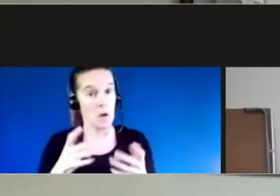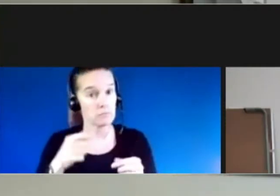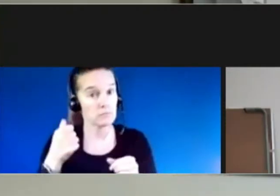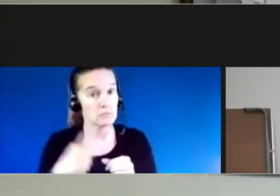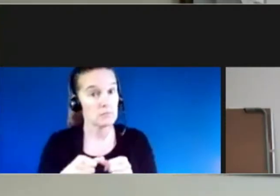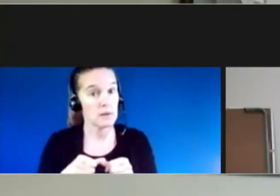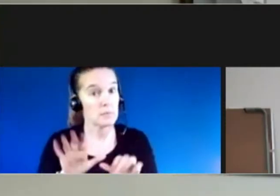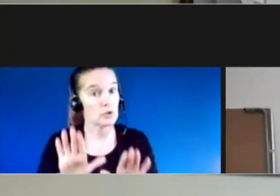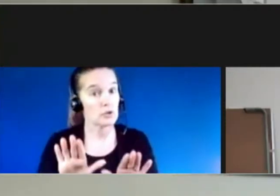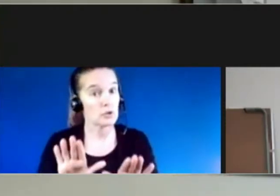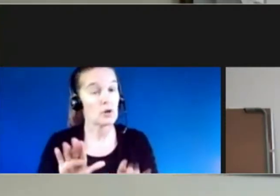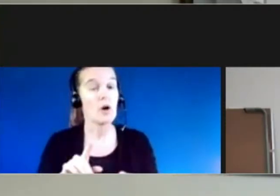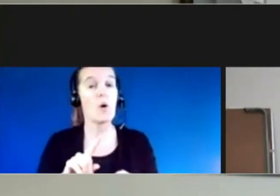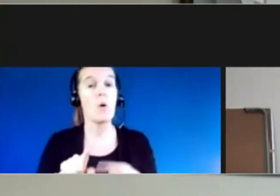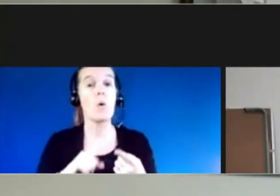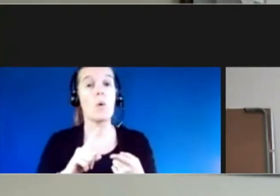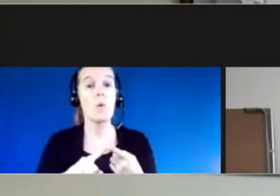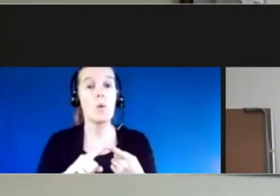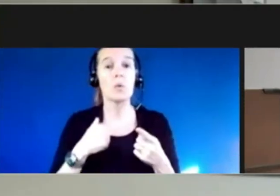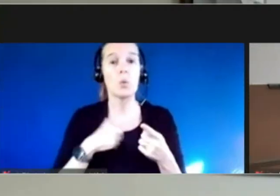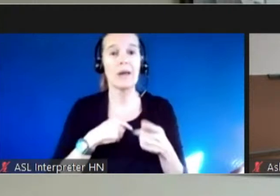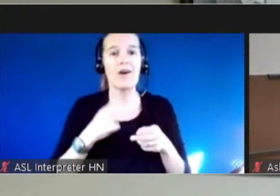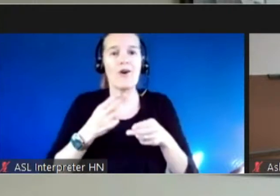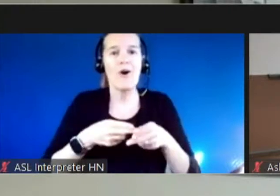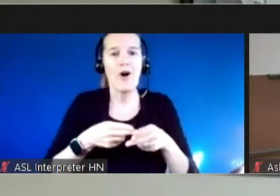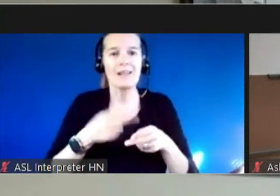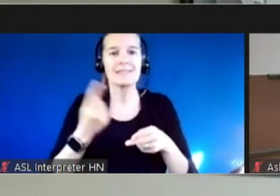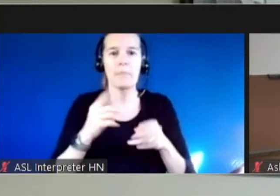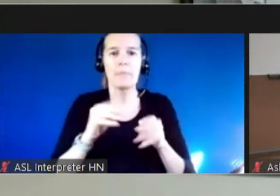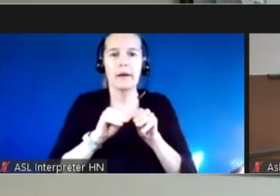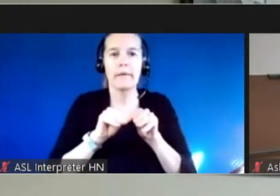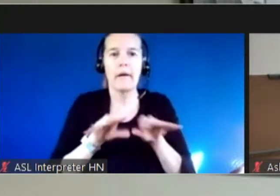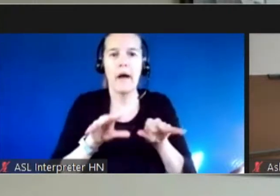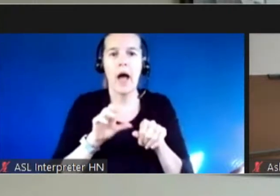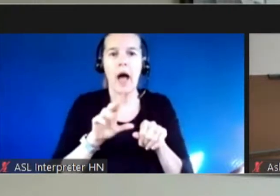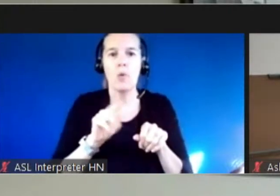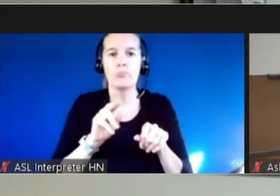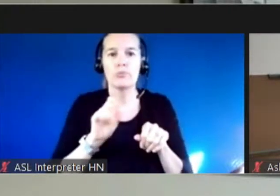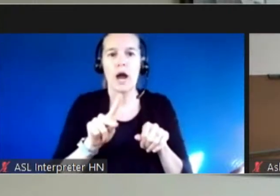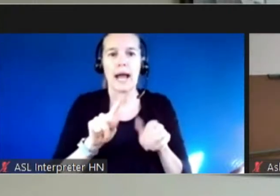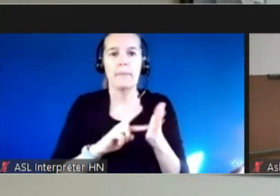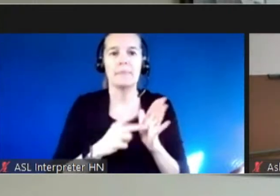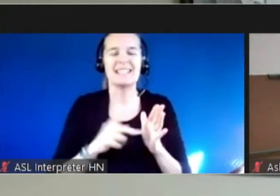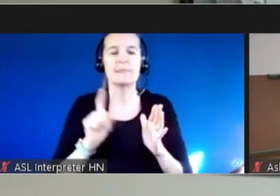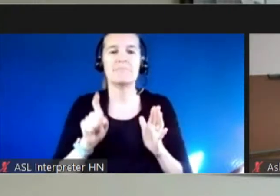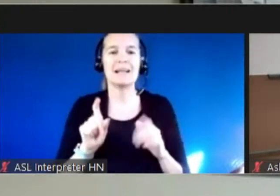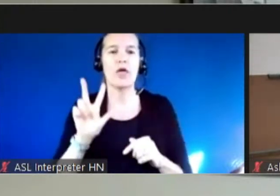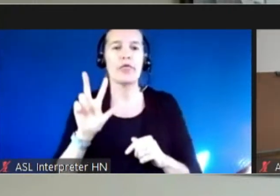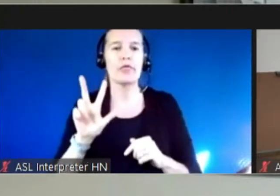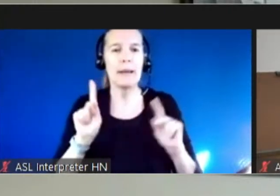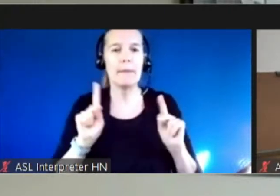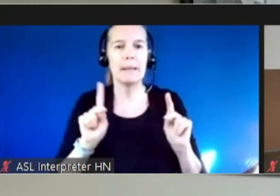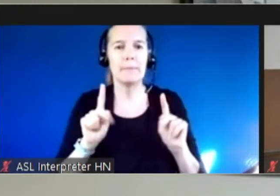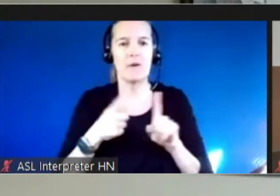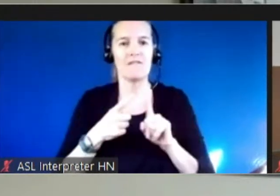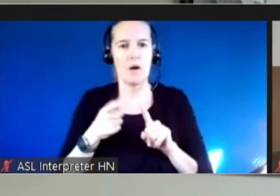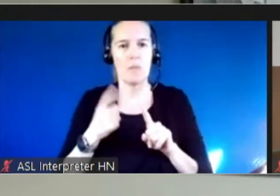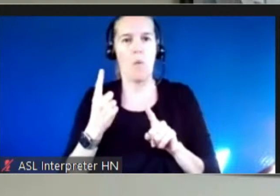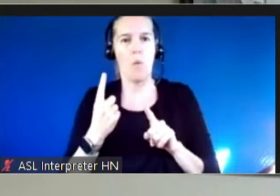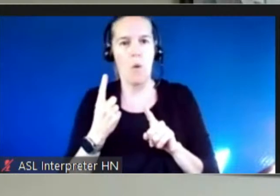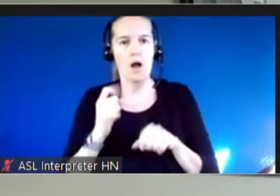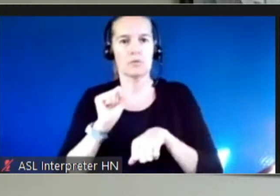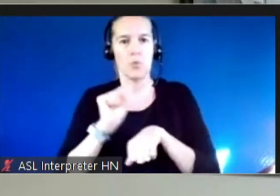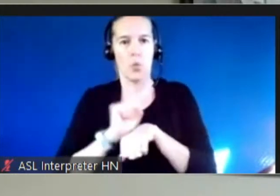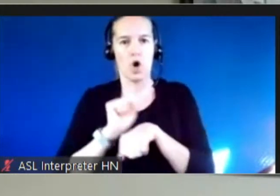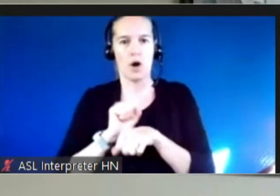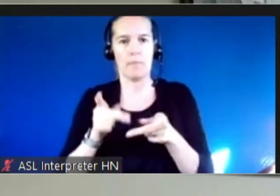outbreak, we need to have 3 individuals in one place of work. And so it took a while for those 3 individuals in